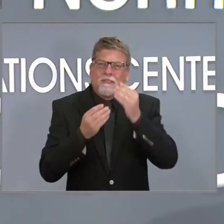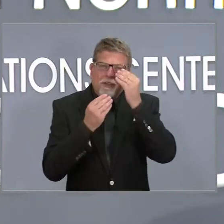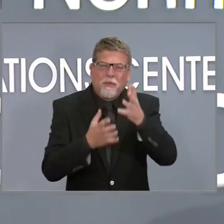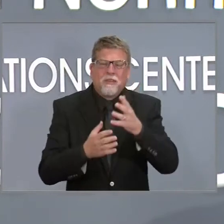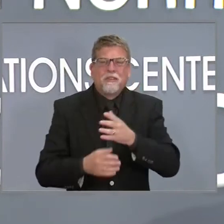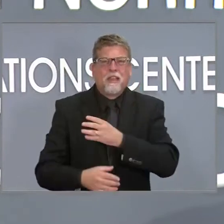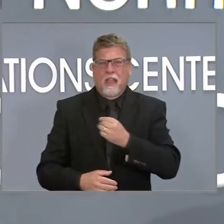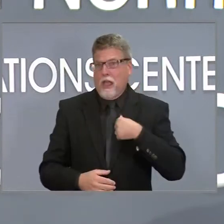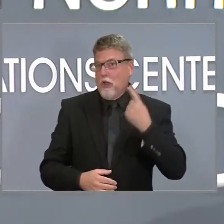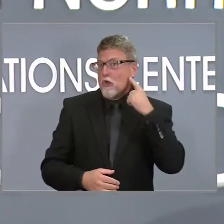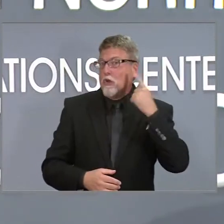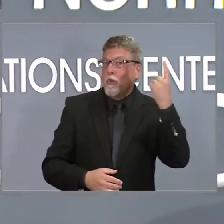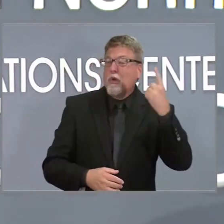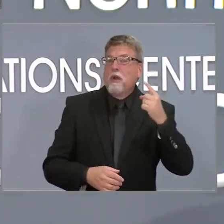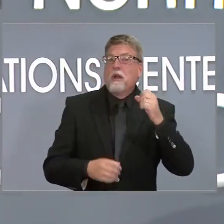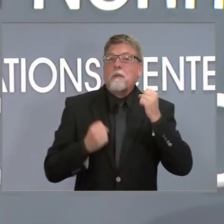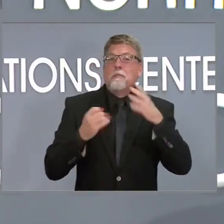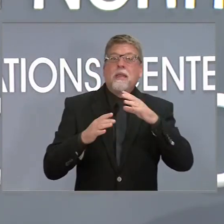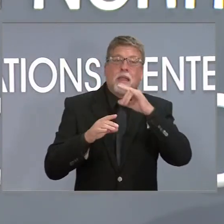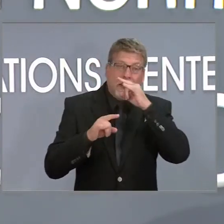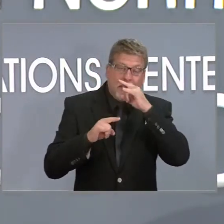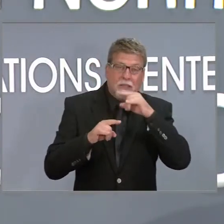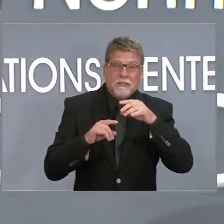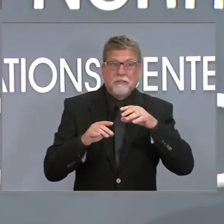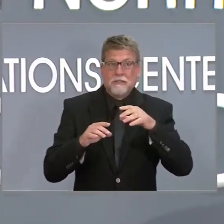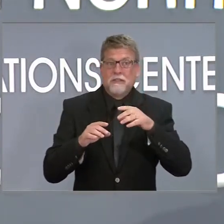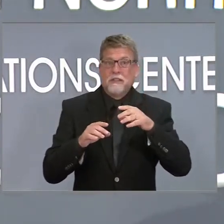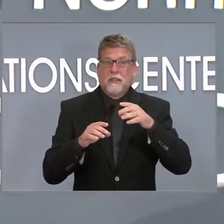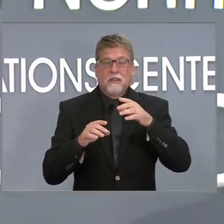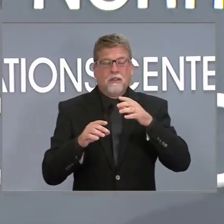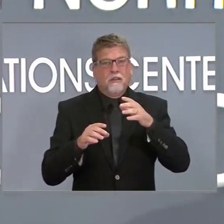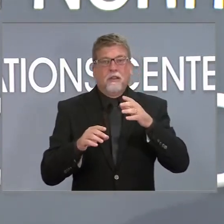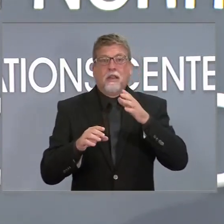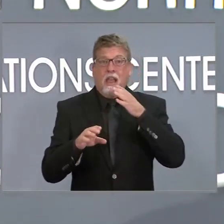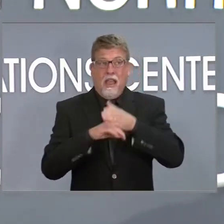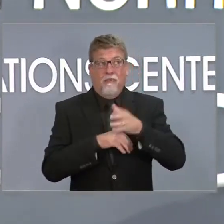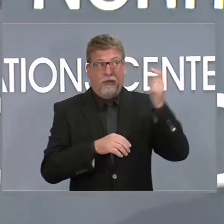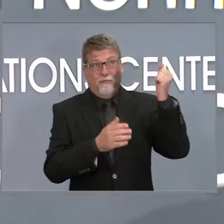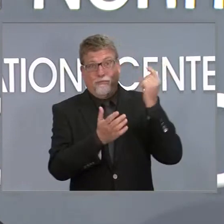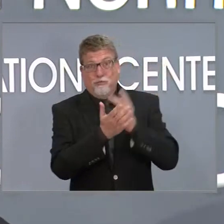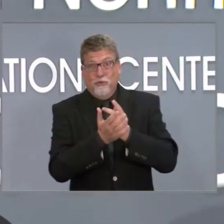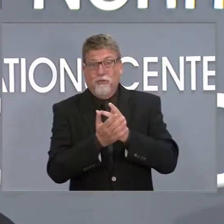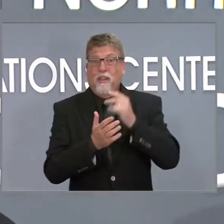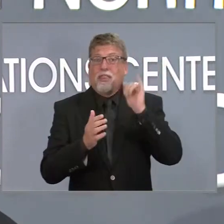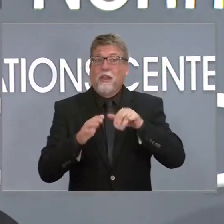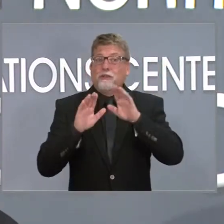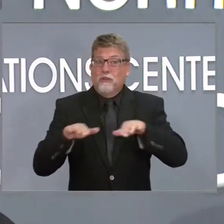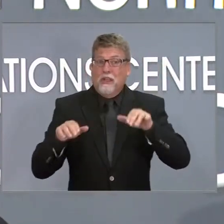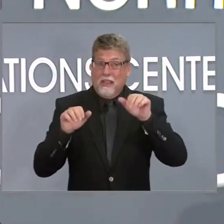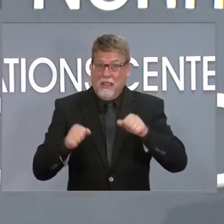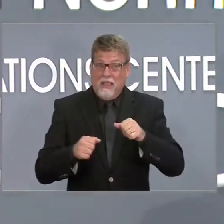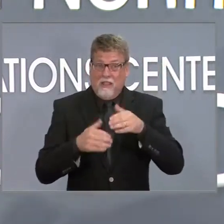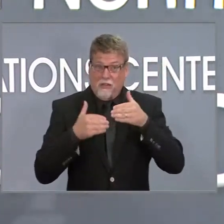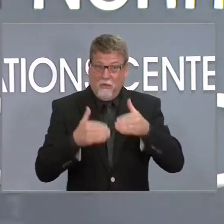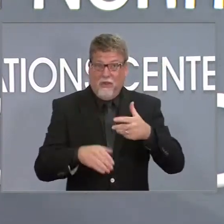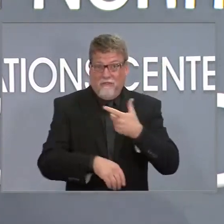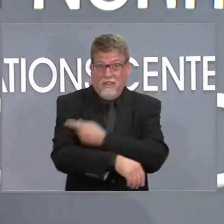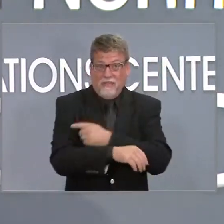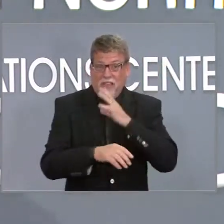the misinformation campaign will go into overdrive. Do you have a public information campaign